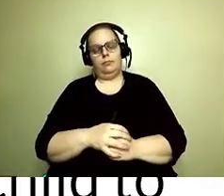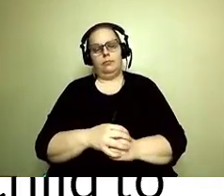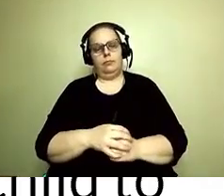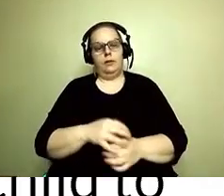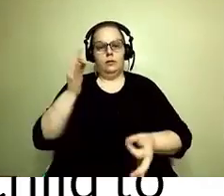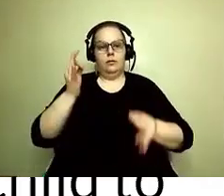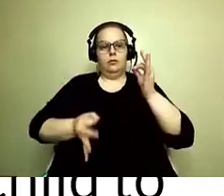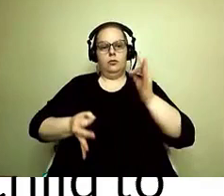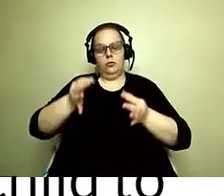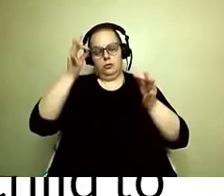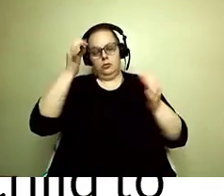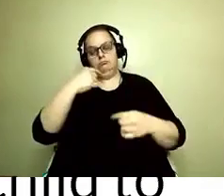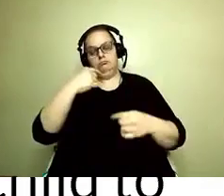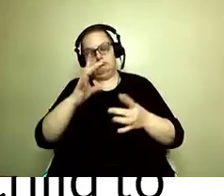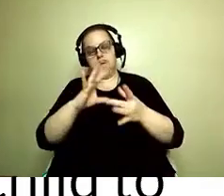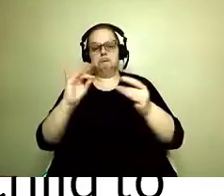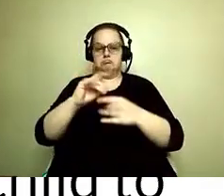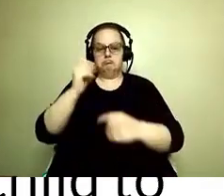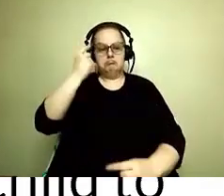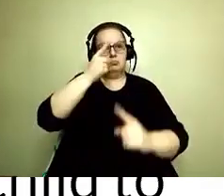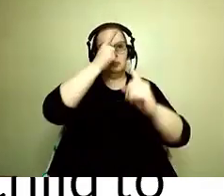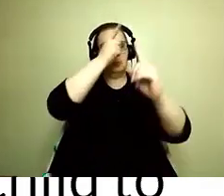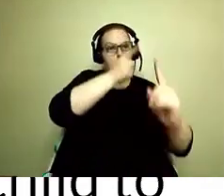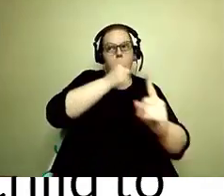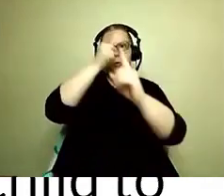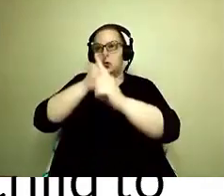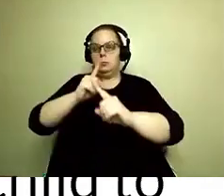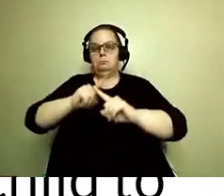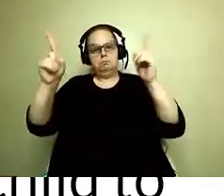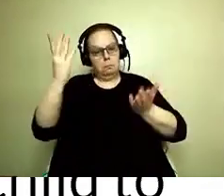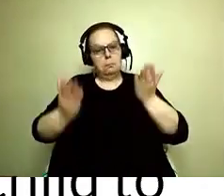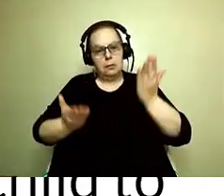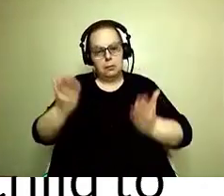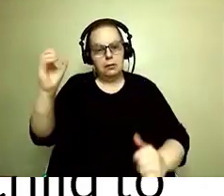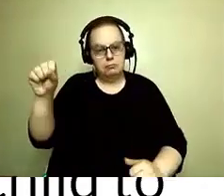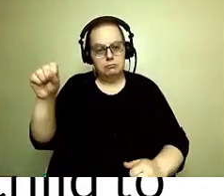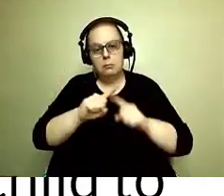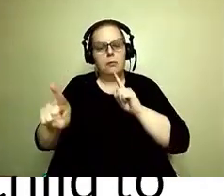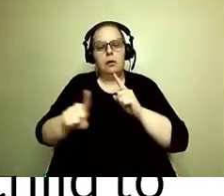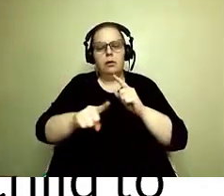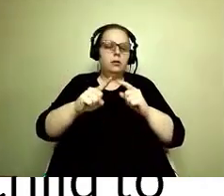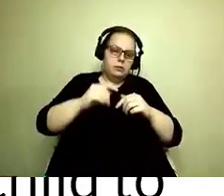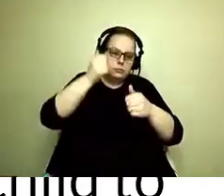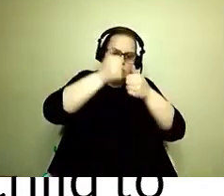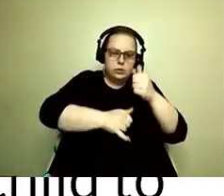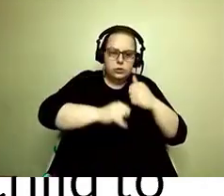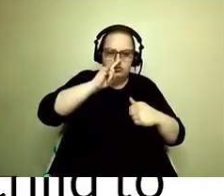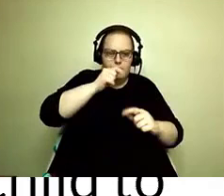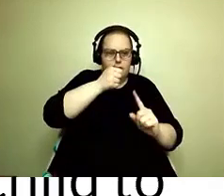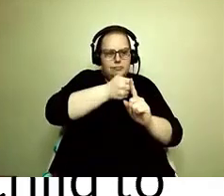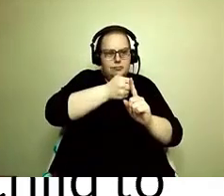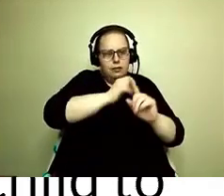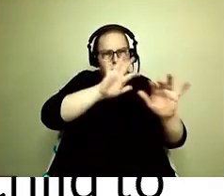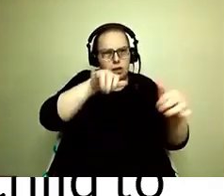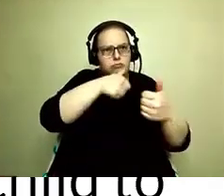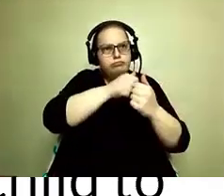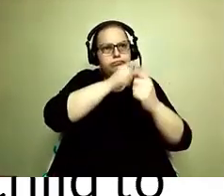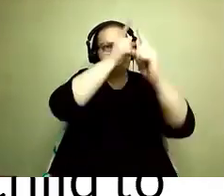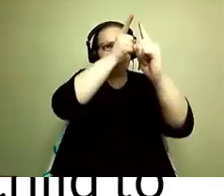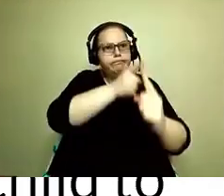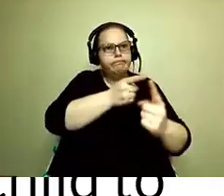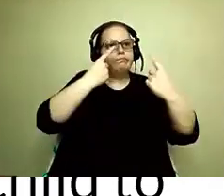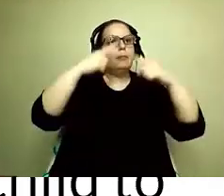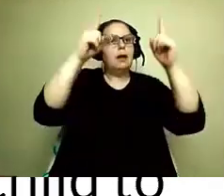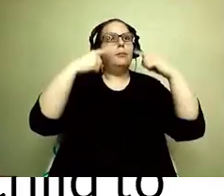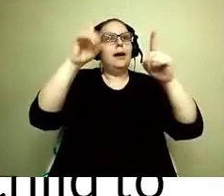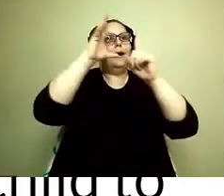differ, but each and every child should have a chance to meet those challenging objectives. The other thing that's important about Endrew F.